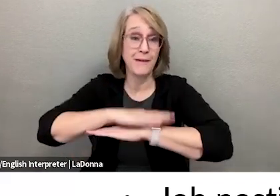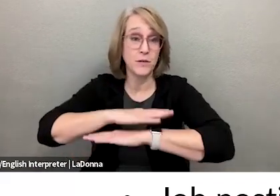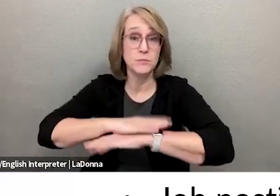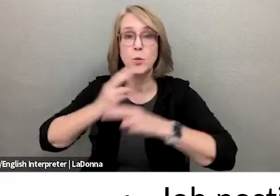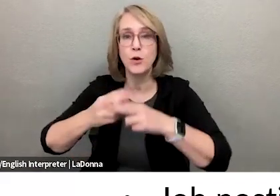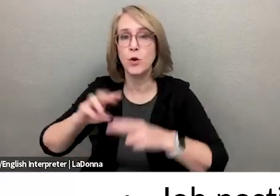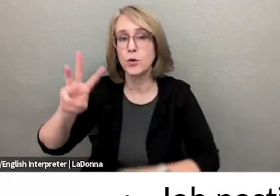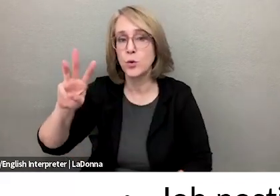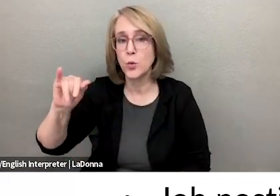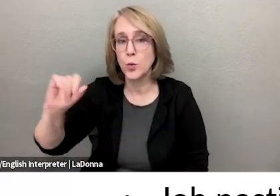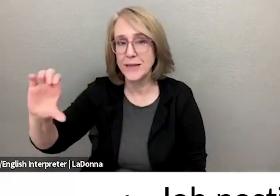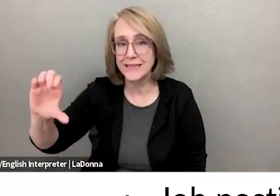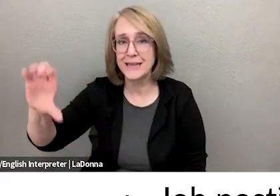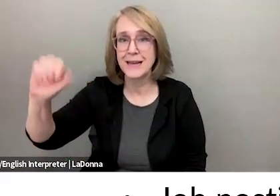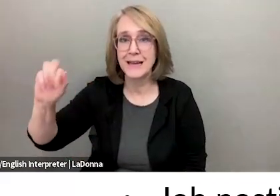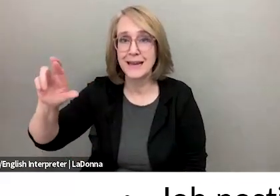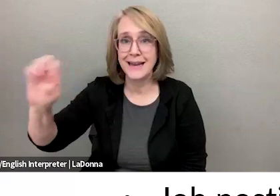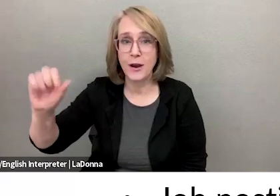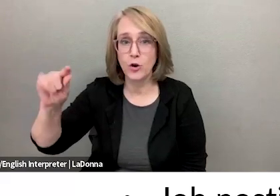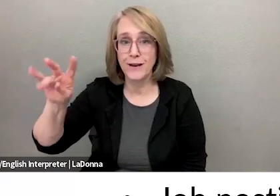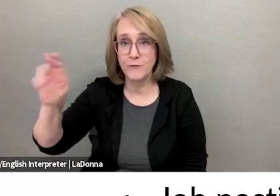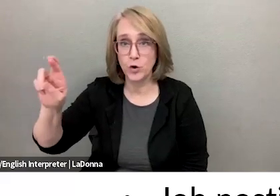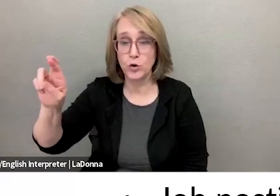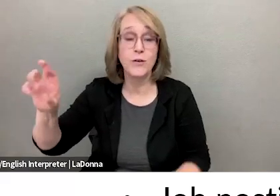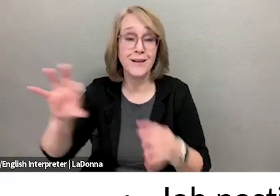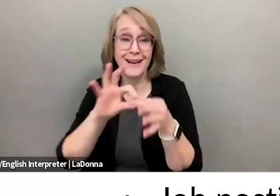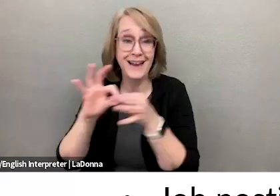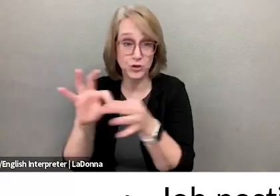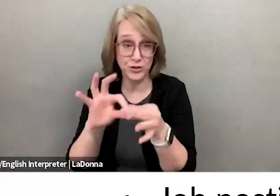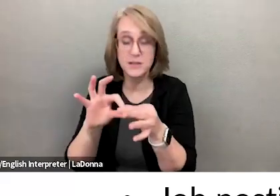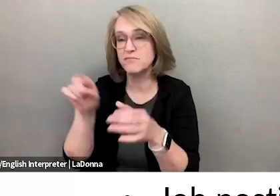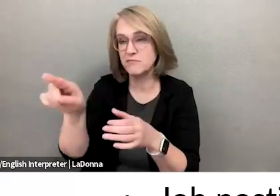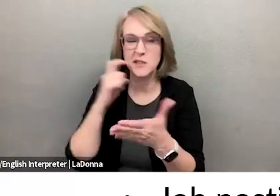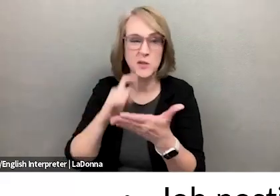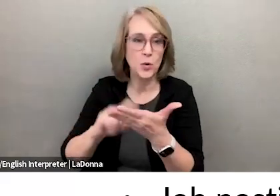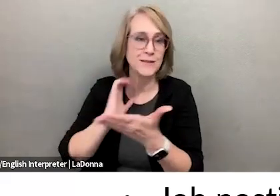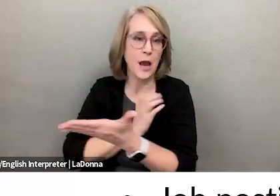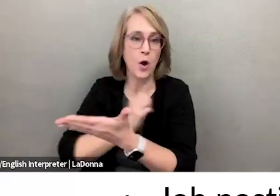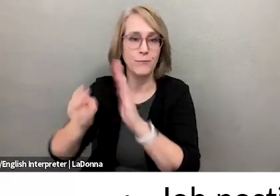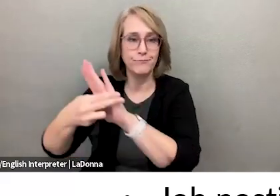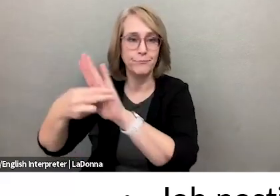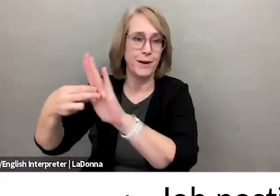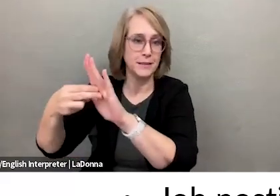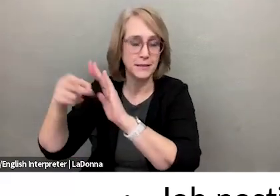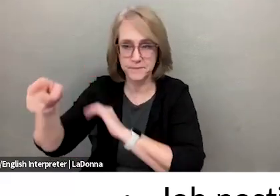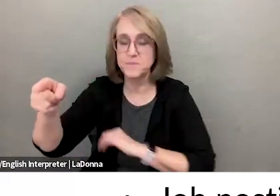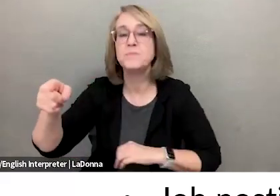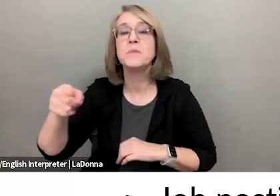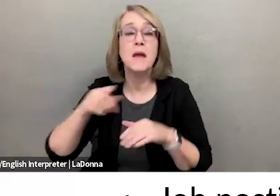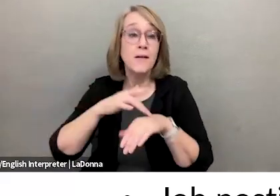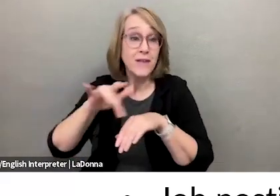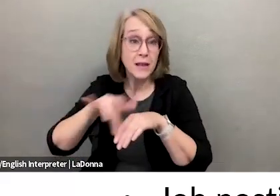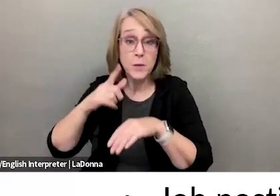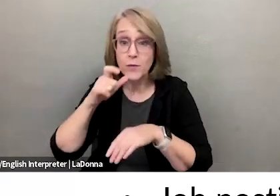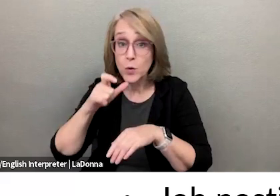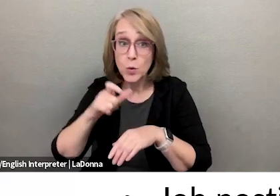Caregiver Connections. We've branded it with our logo and branding, and this is available to both our